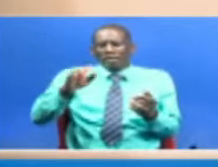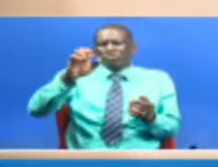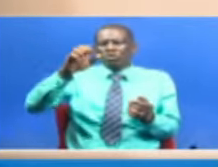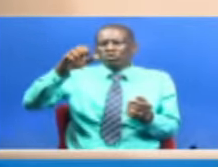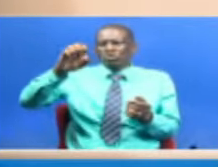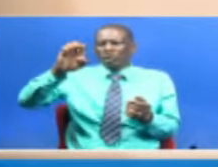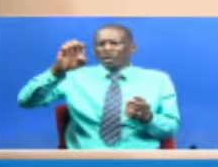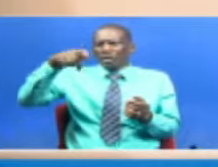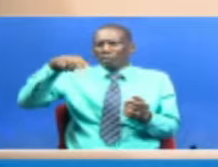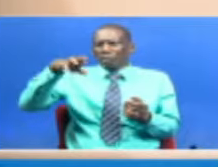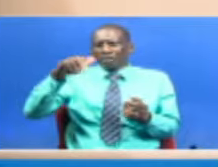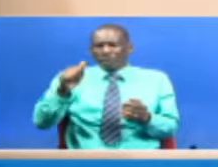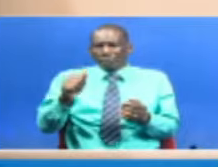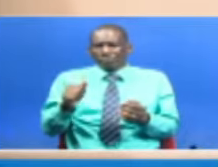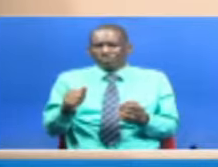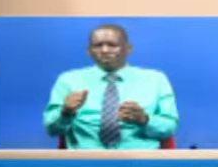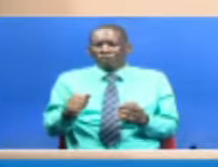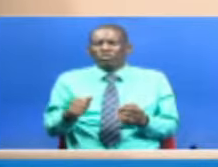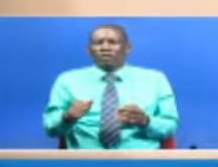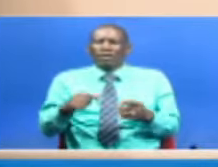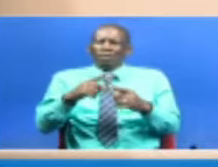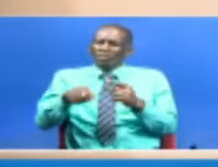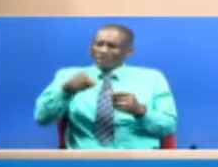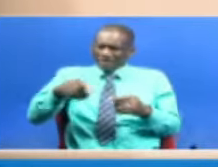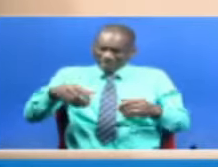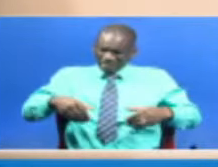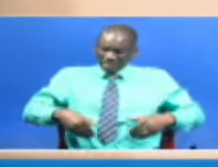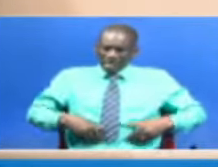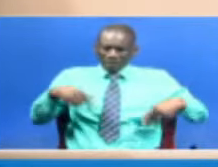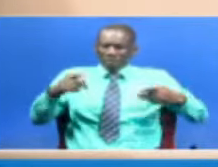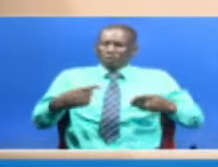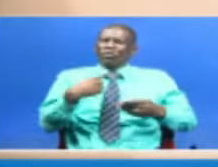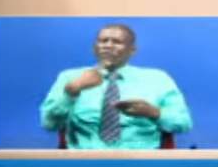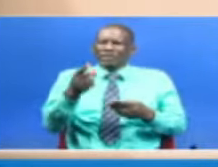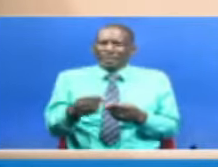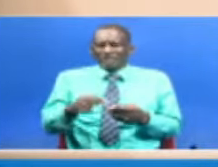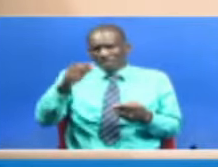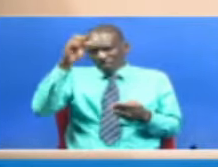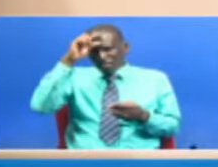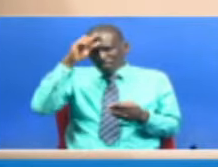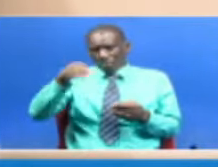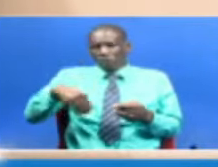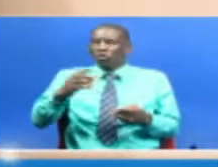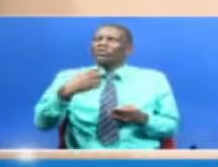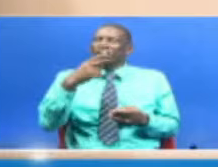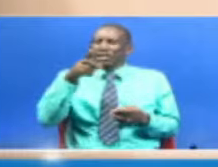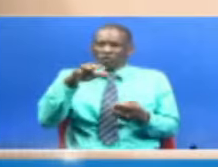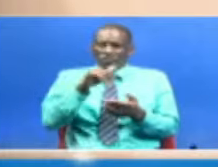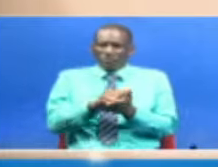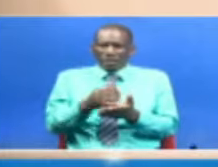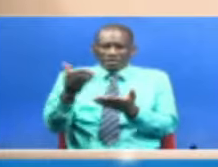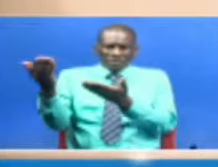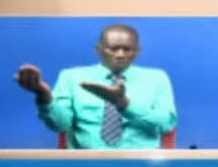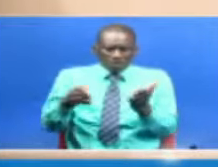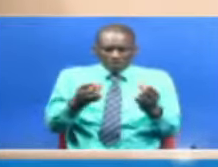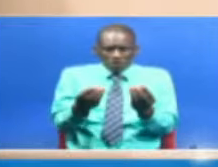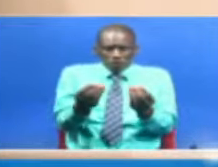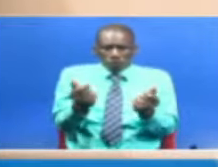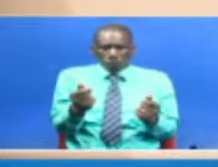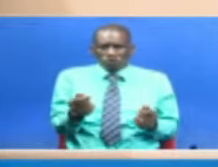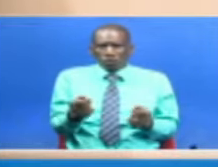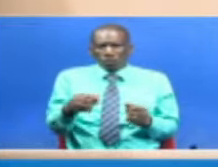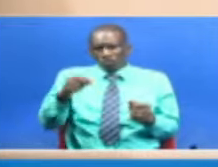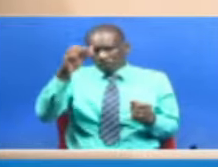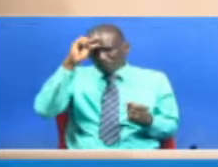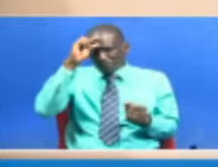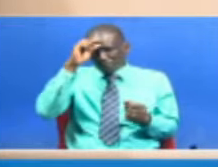for licensing and whatnot. But these same young people will say, the government will always tell you that, bring these solutions to the government